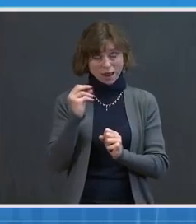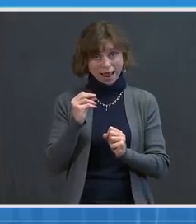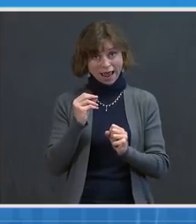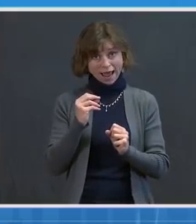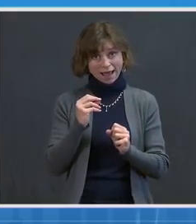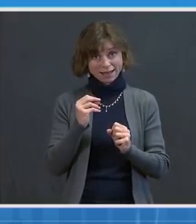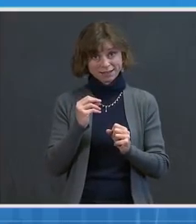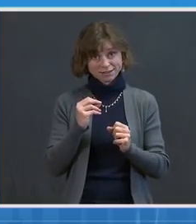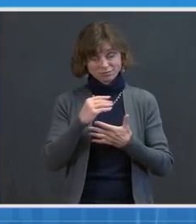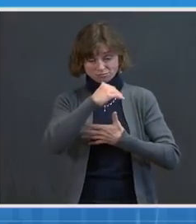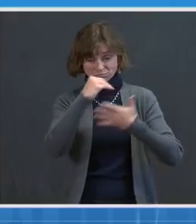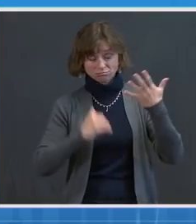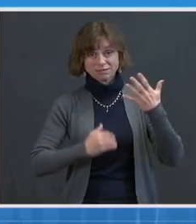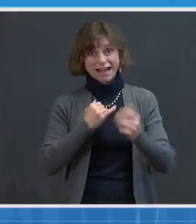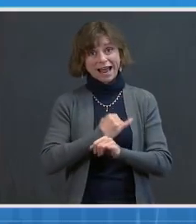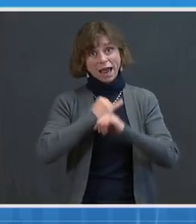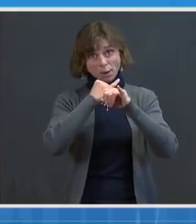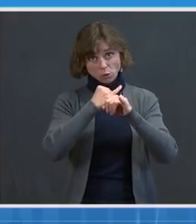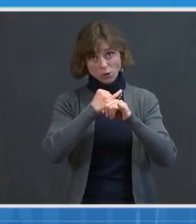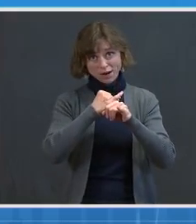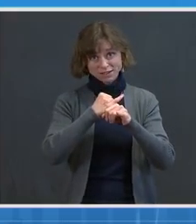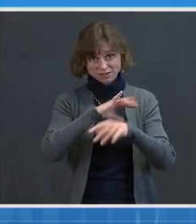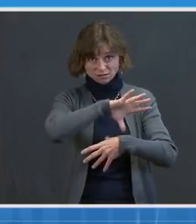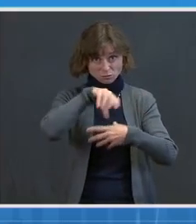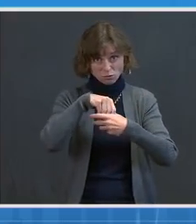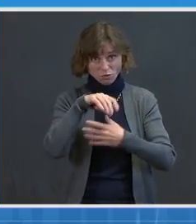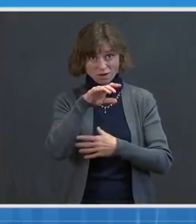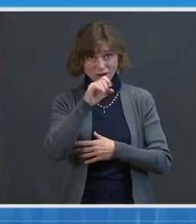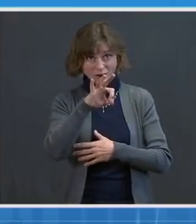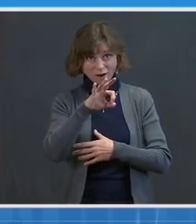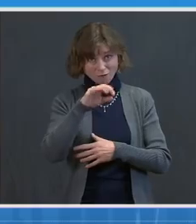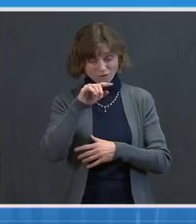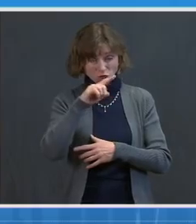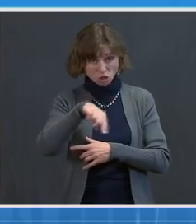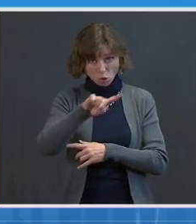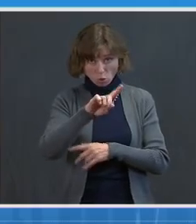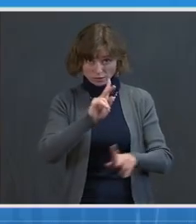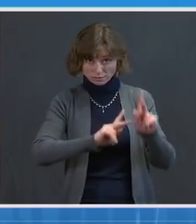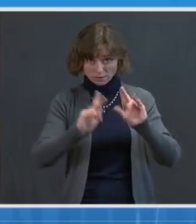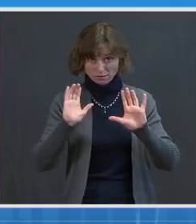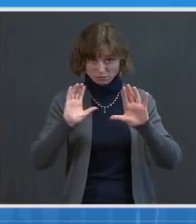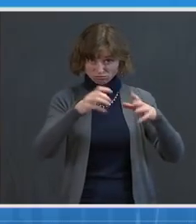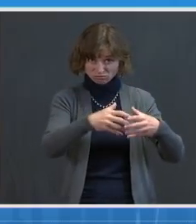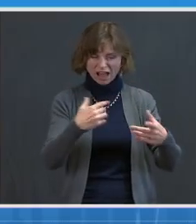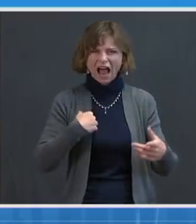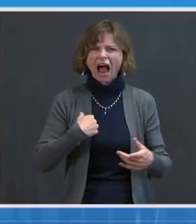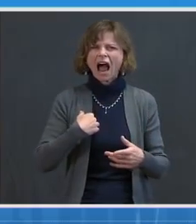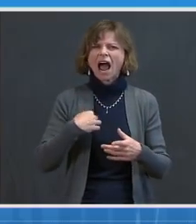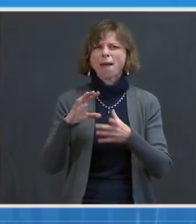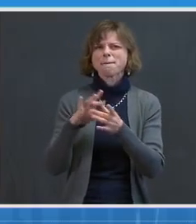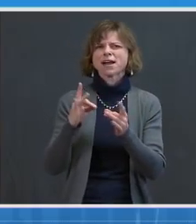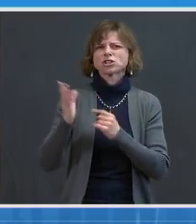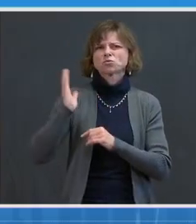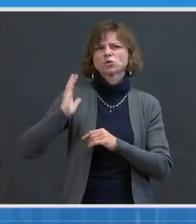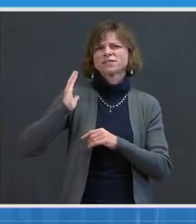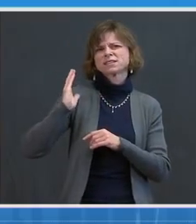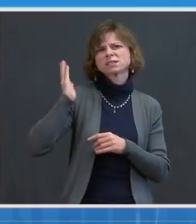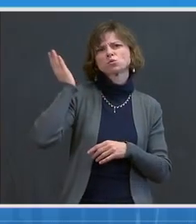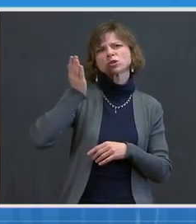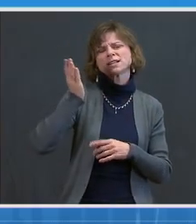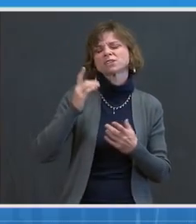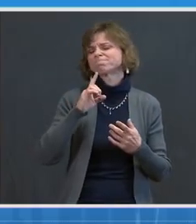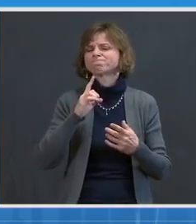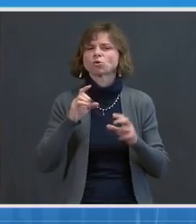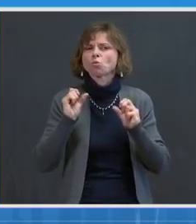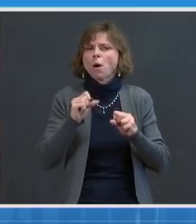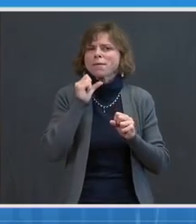of vaccines in these populations? And as I mentioned on a previous presentation, it is unlikely that we